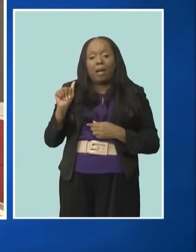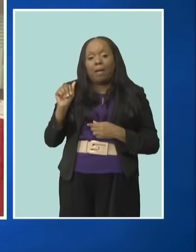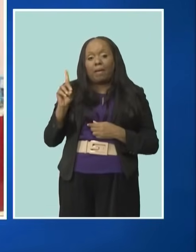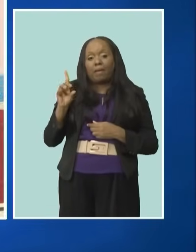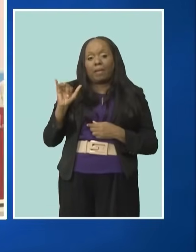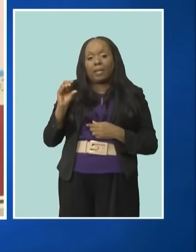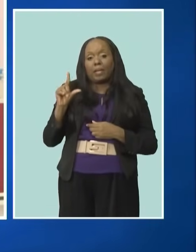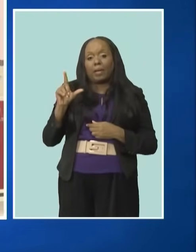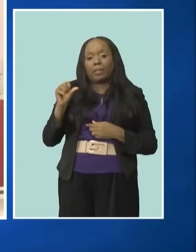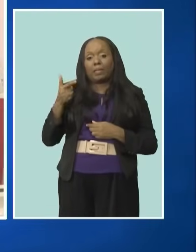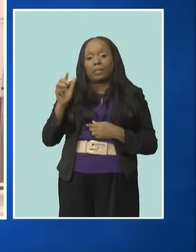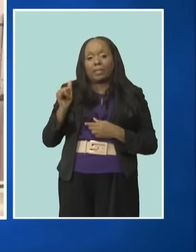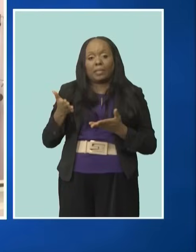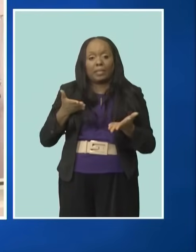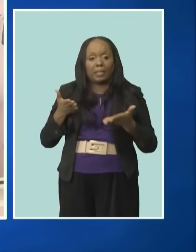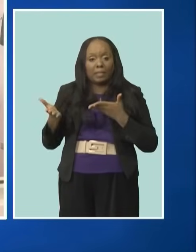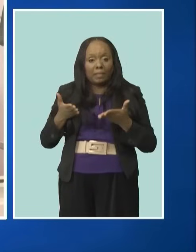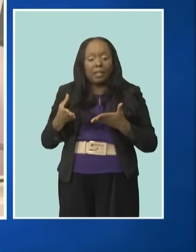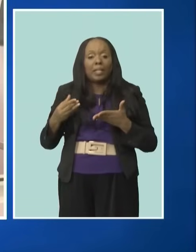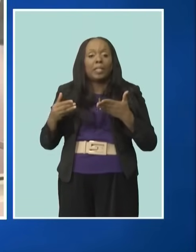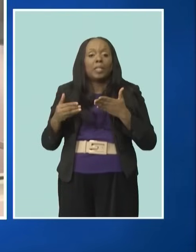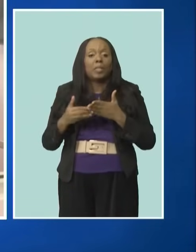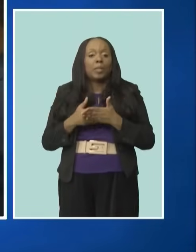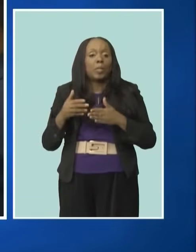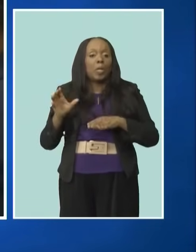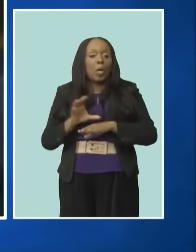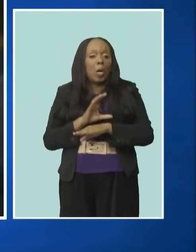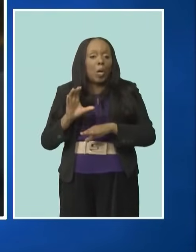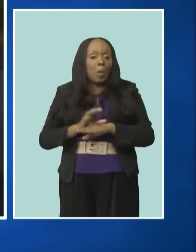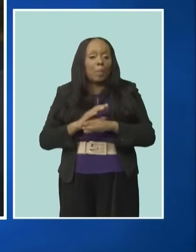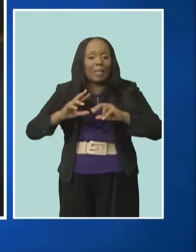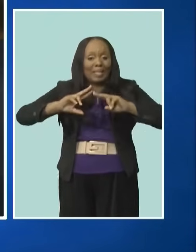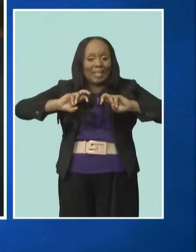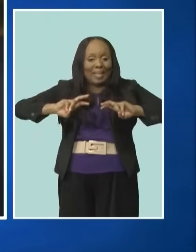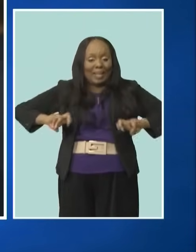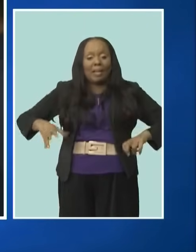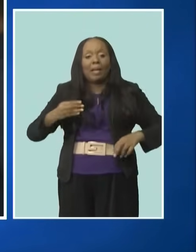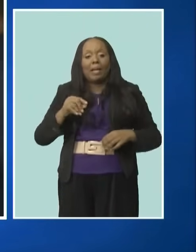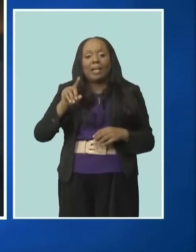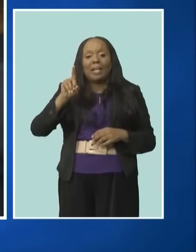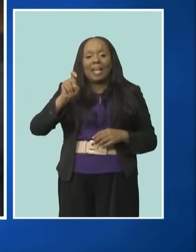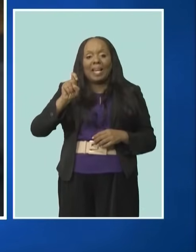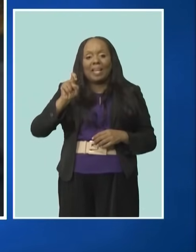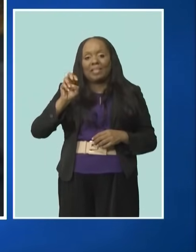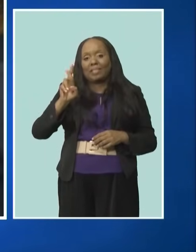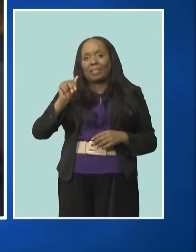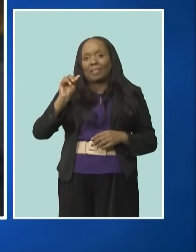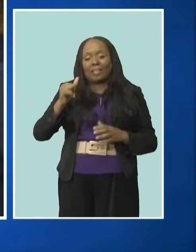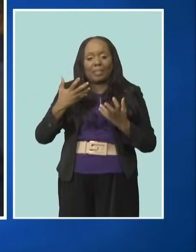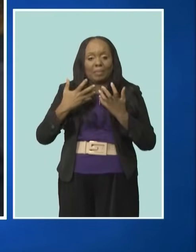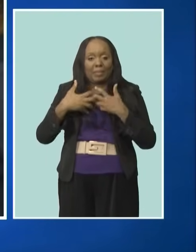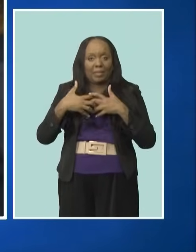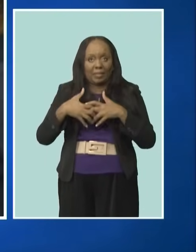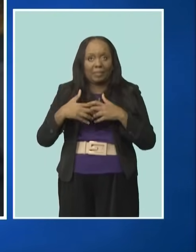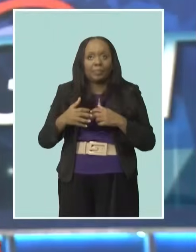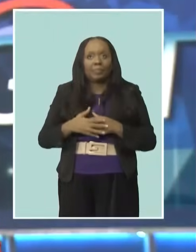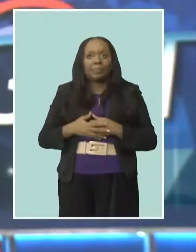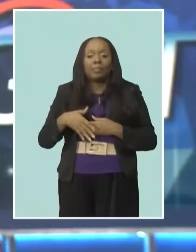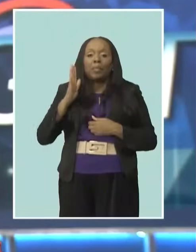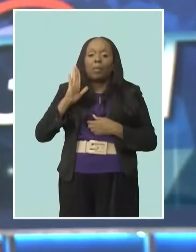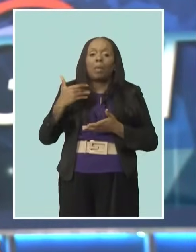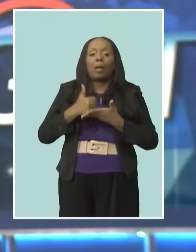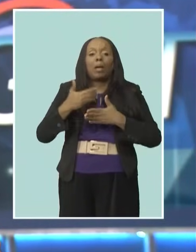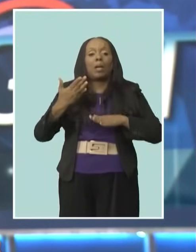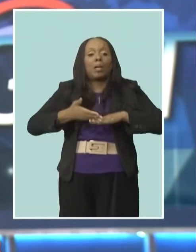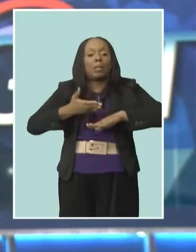new computerized tomography scanner and an X-ray machine. Prime Minister Motley says the new facilities will help to improve